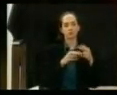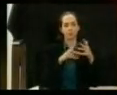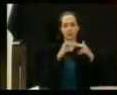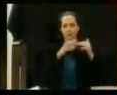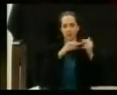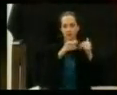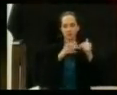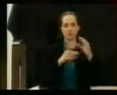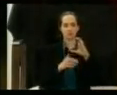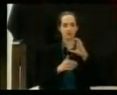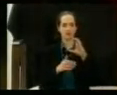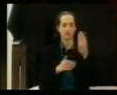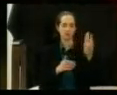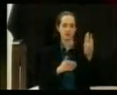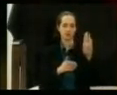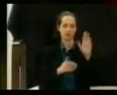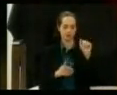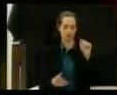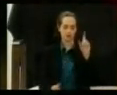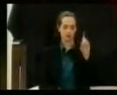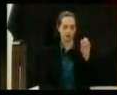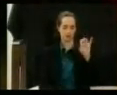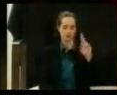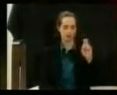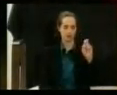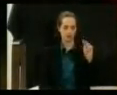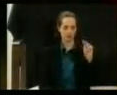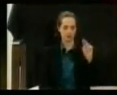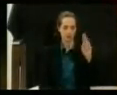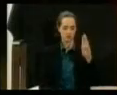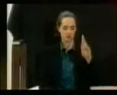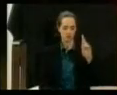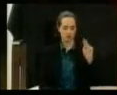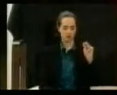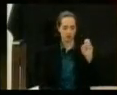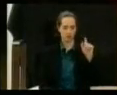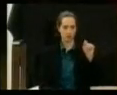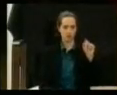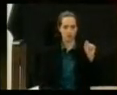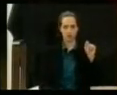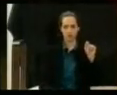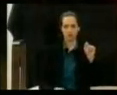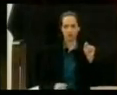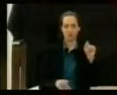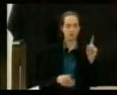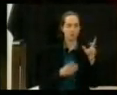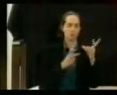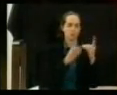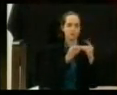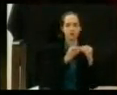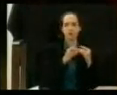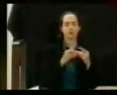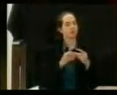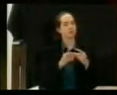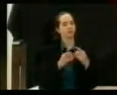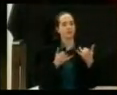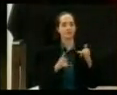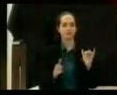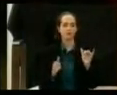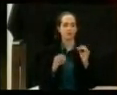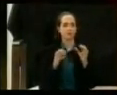Cedar Bluff, Adrian Burnett, and New Hopewell. 32 years later, we're still battling overcrowding in the Knox County school